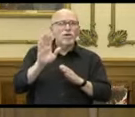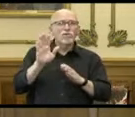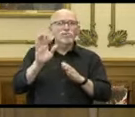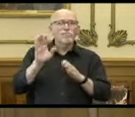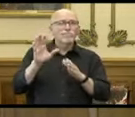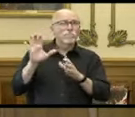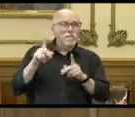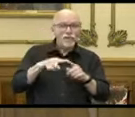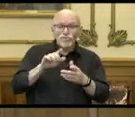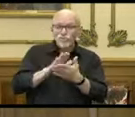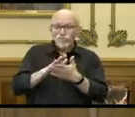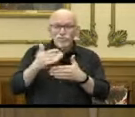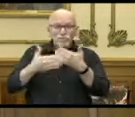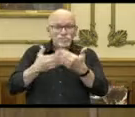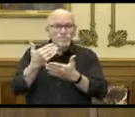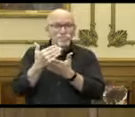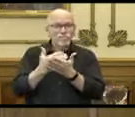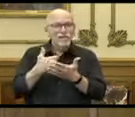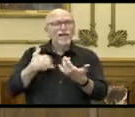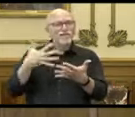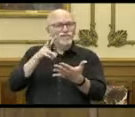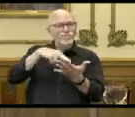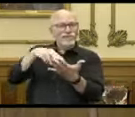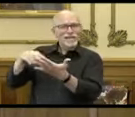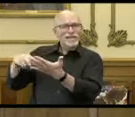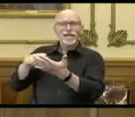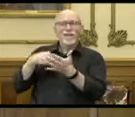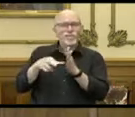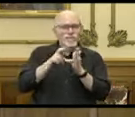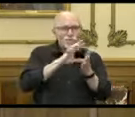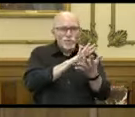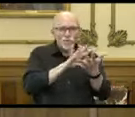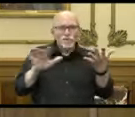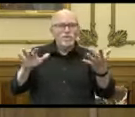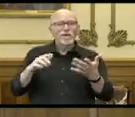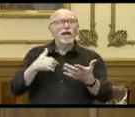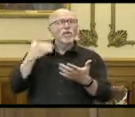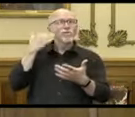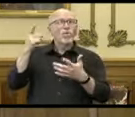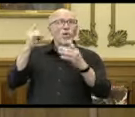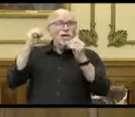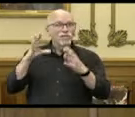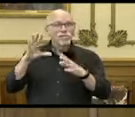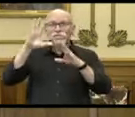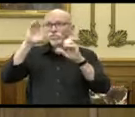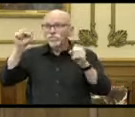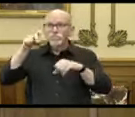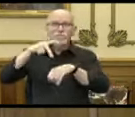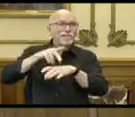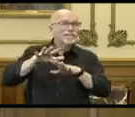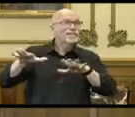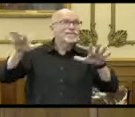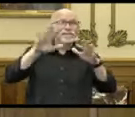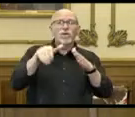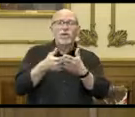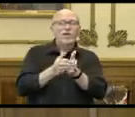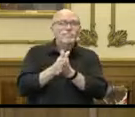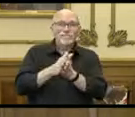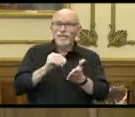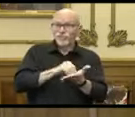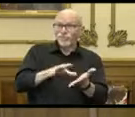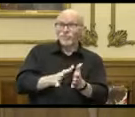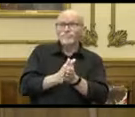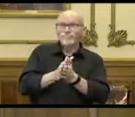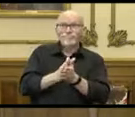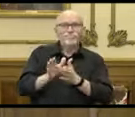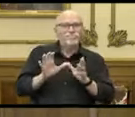I've read many of them, reviewed a lot of them, and I know educators and students alike are eager to get